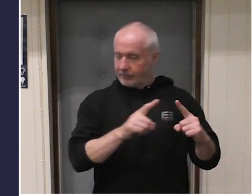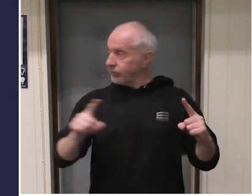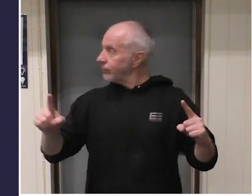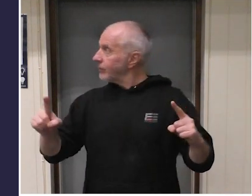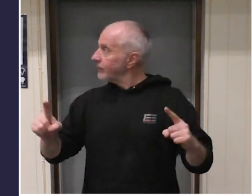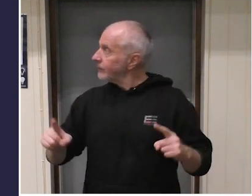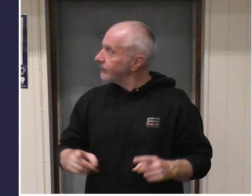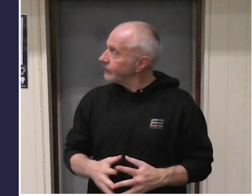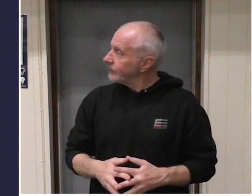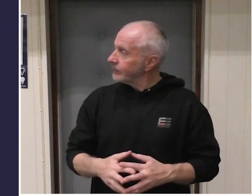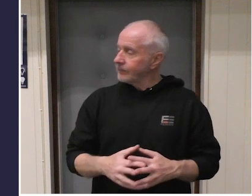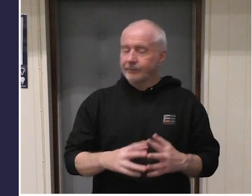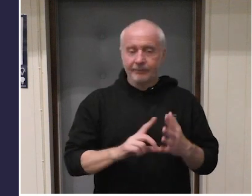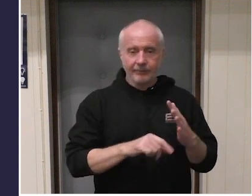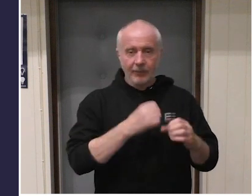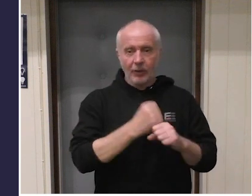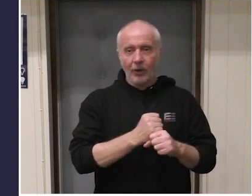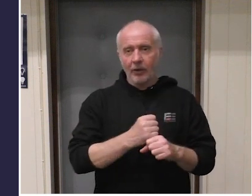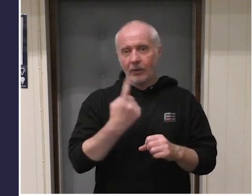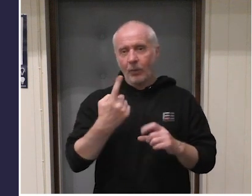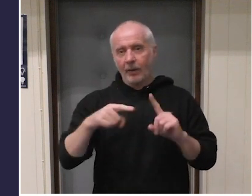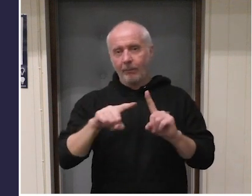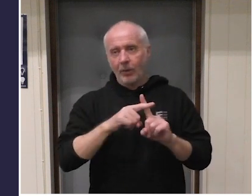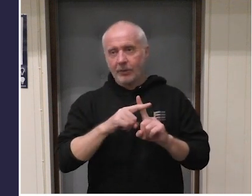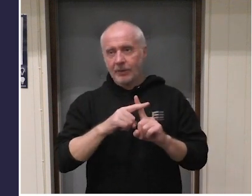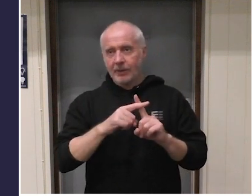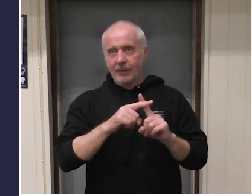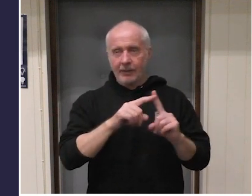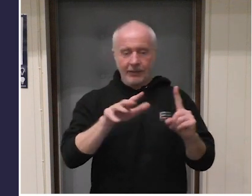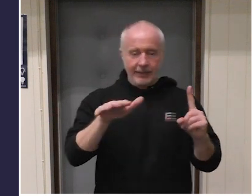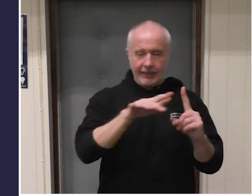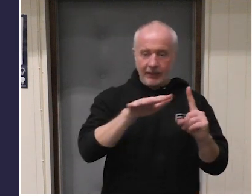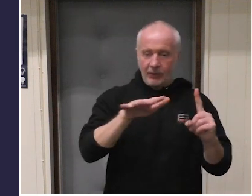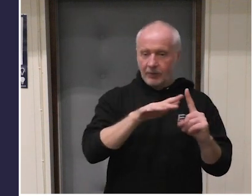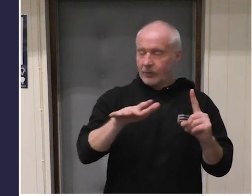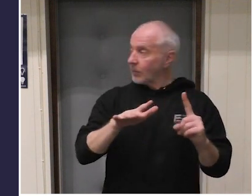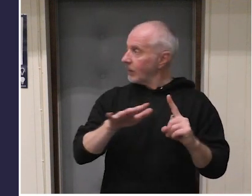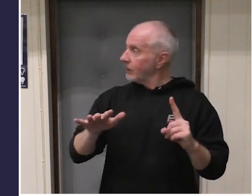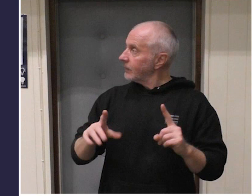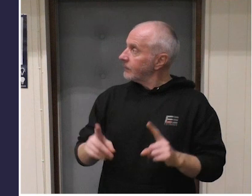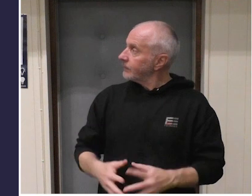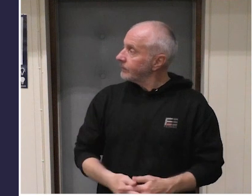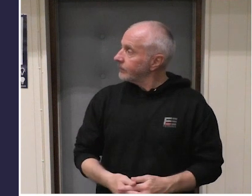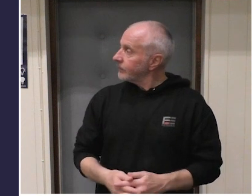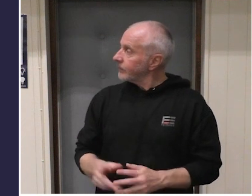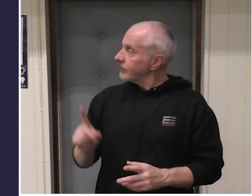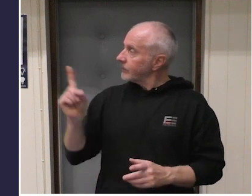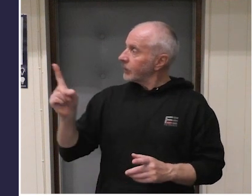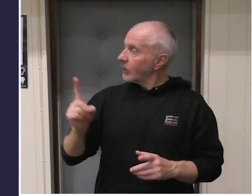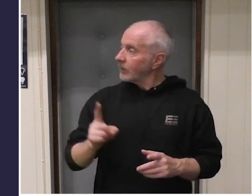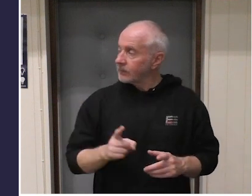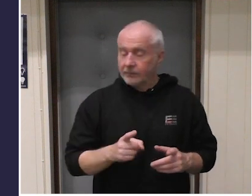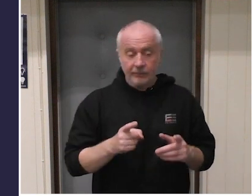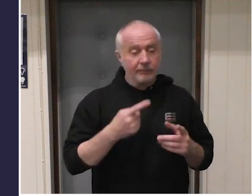It turns out to be log of the 1 plus the signal to noise ratio. And you can, basically what he did was to maximize something called the